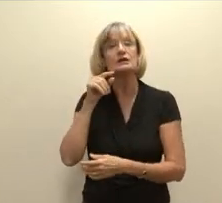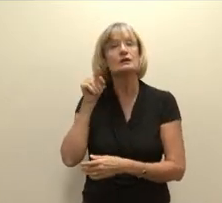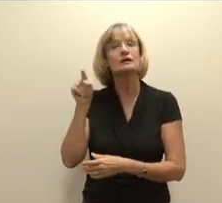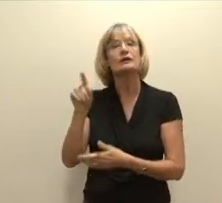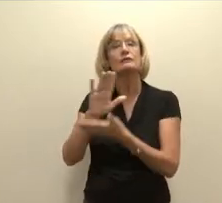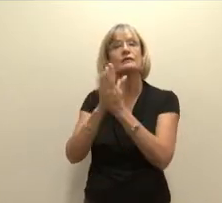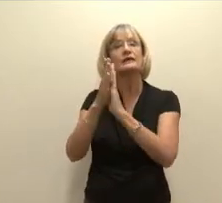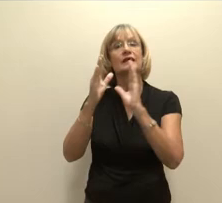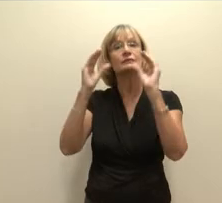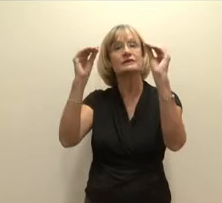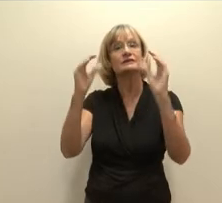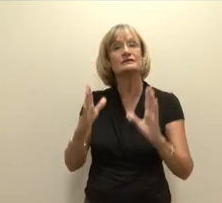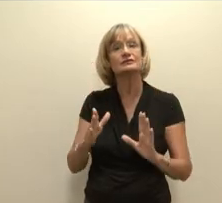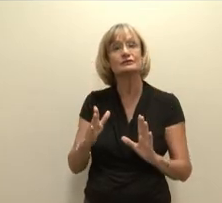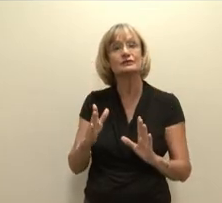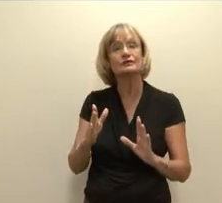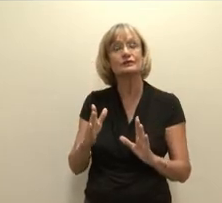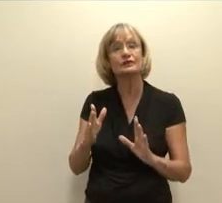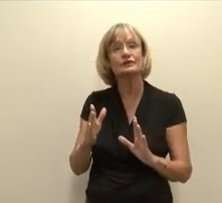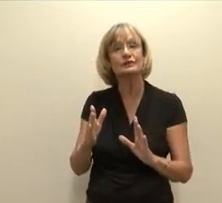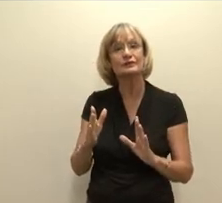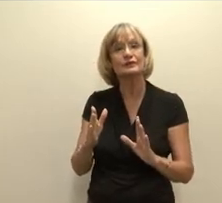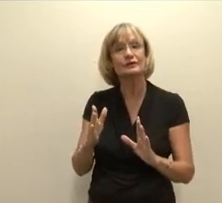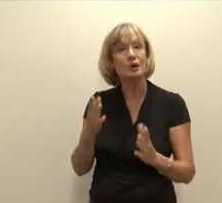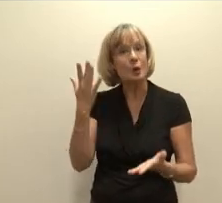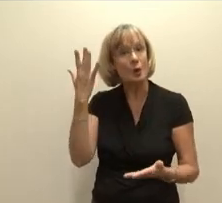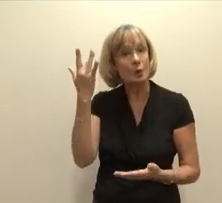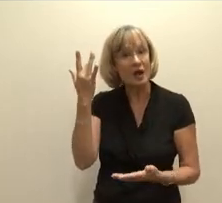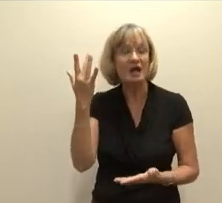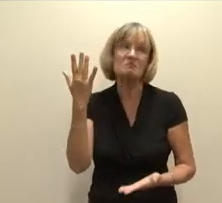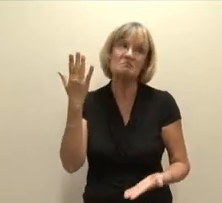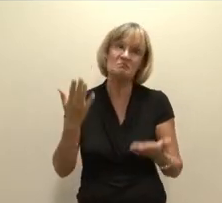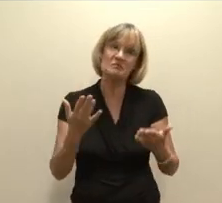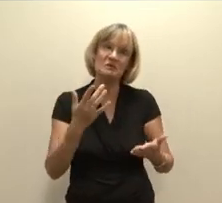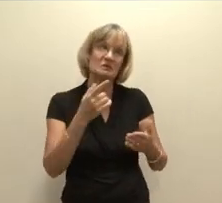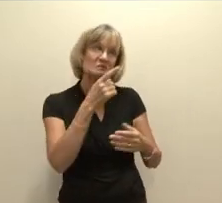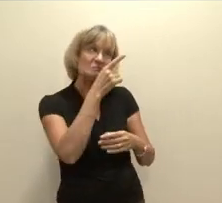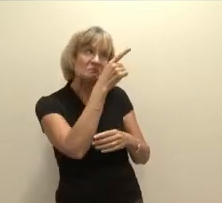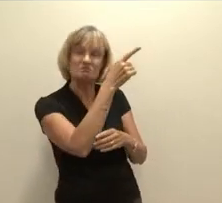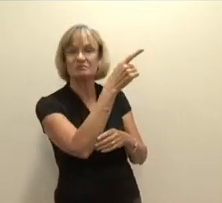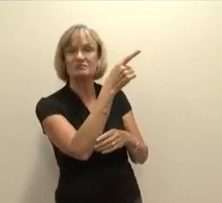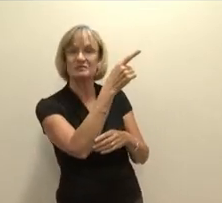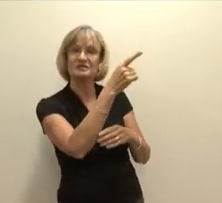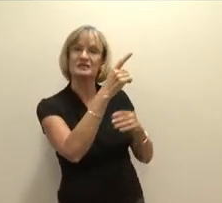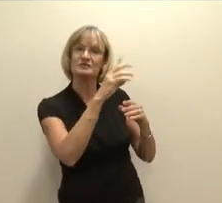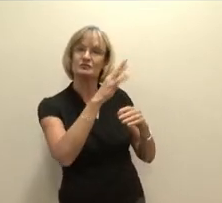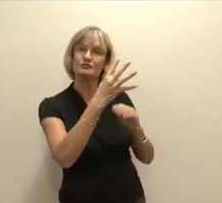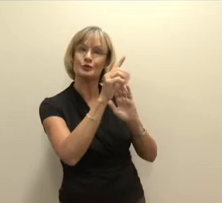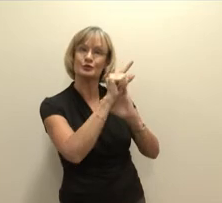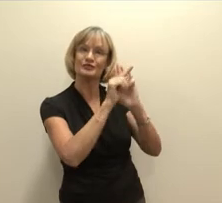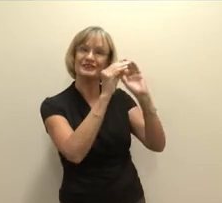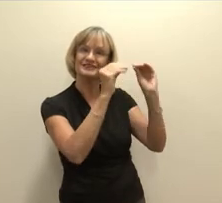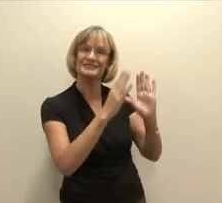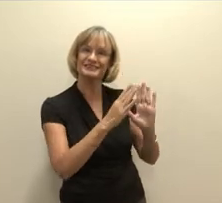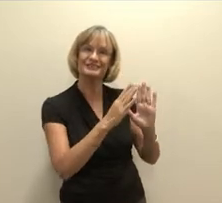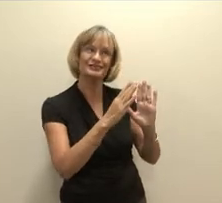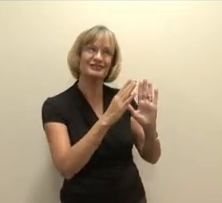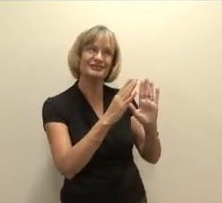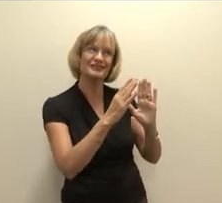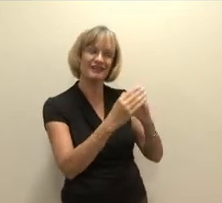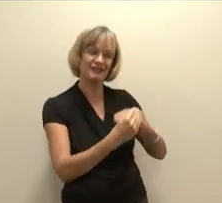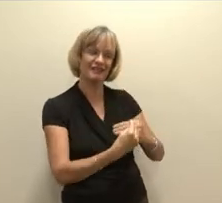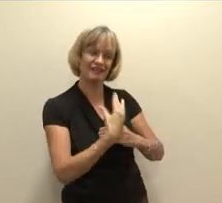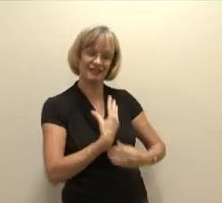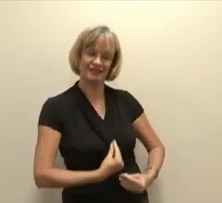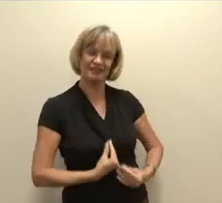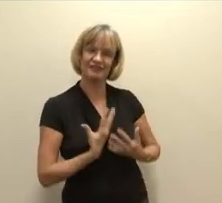probably in no small part to that fourth grade teacher she met that year. And she was dedicated to making sure